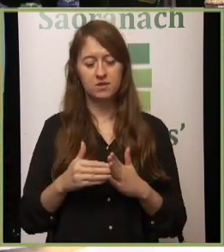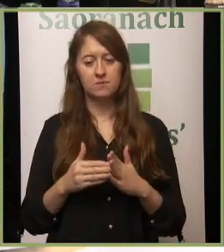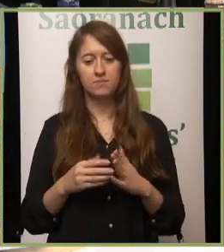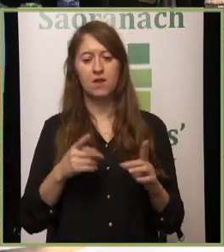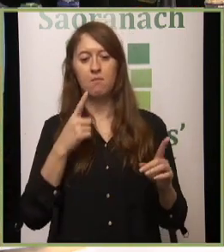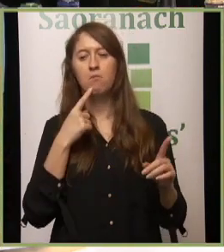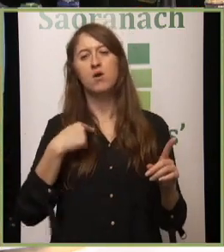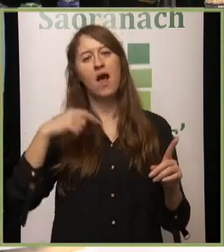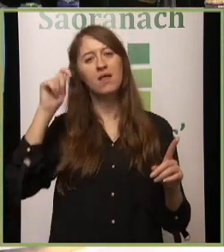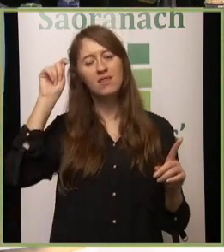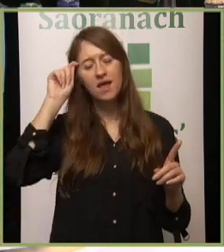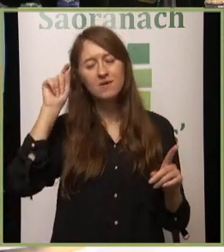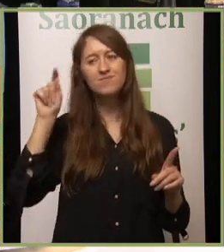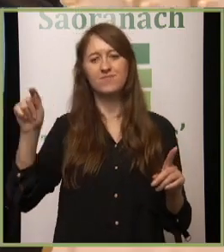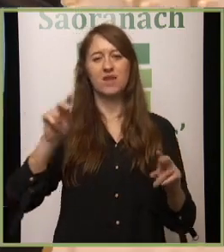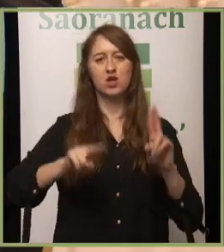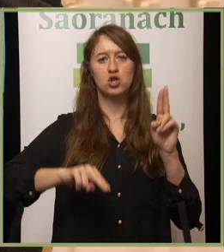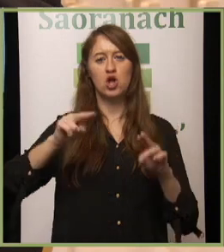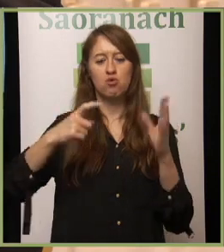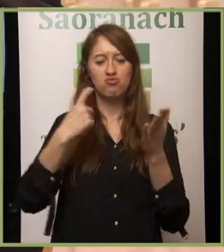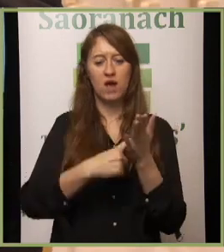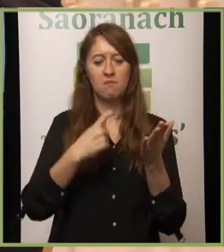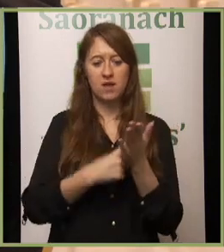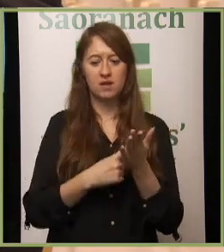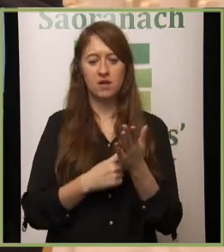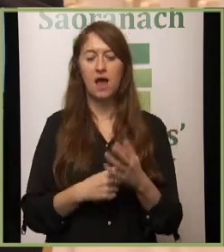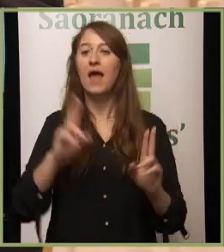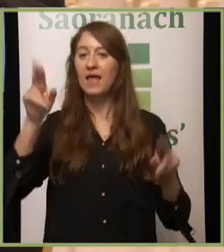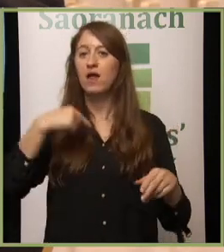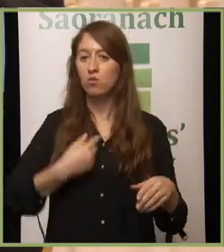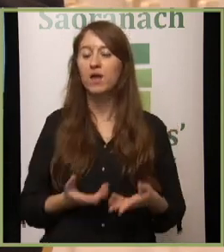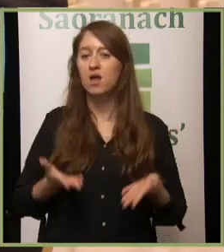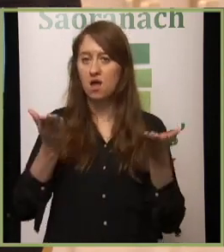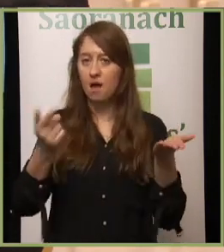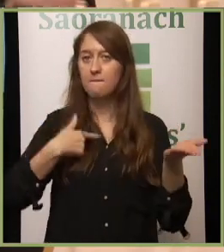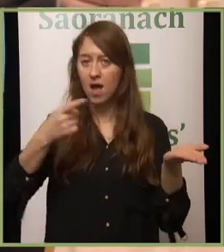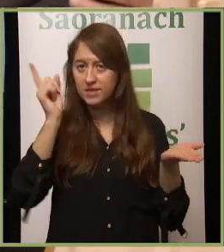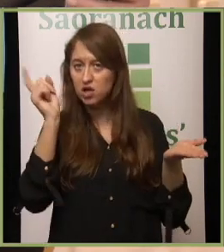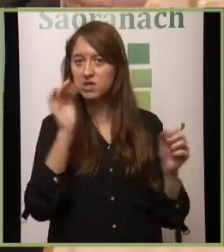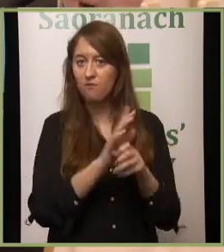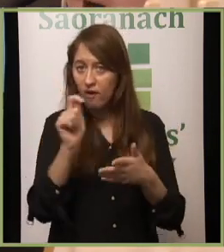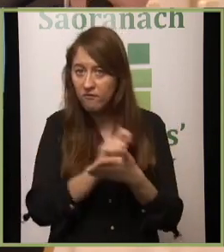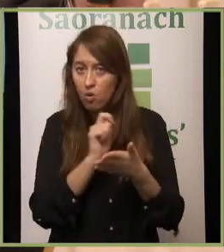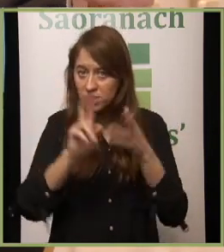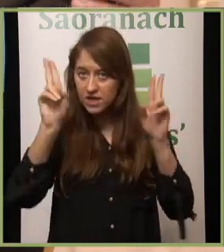I think the new recommendation... Can we put my suggestion to the vote then, that line that I put in?